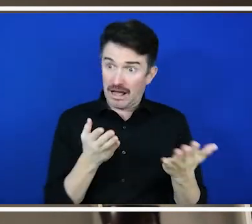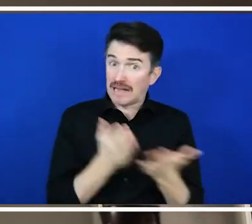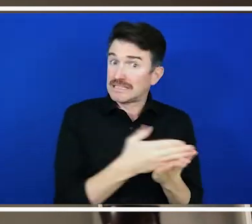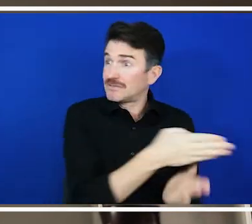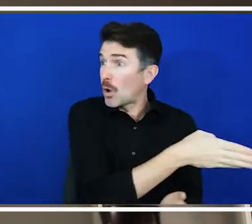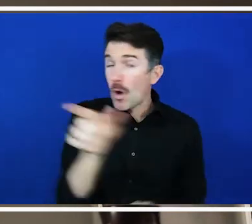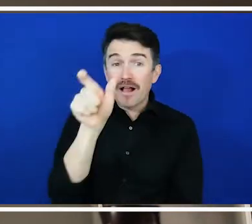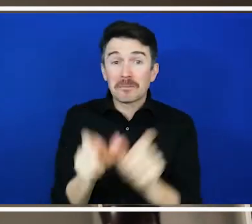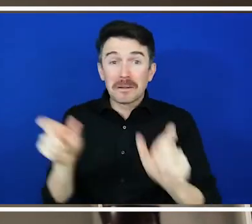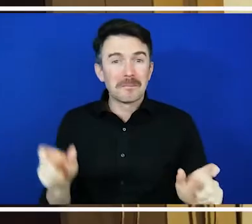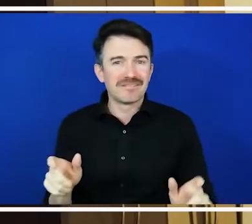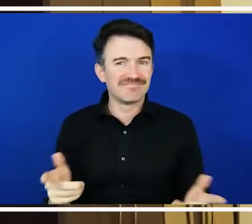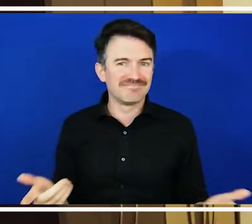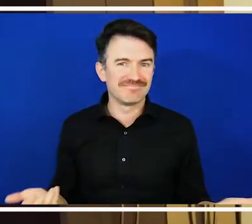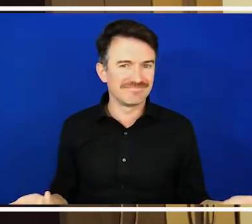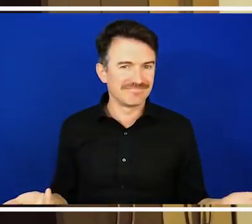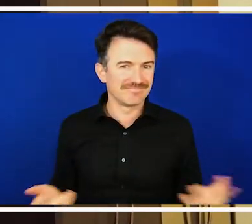everyone.